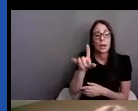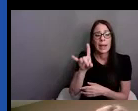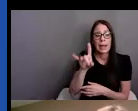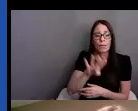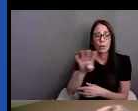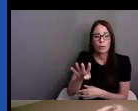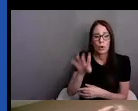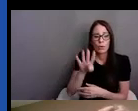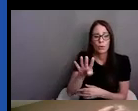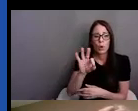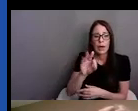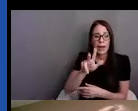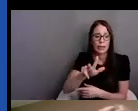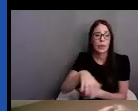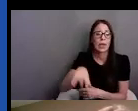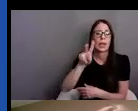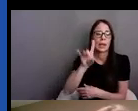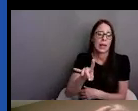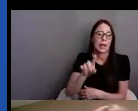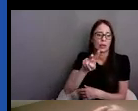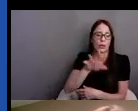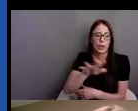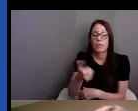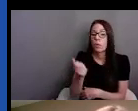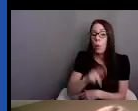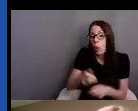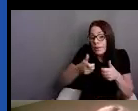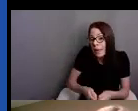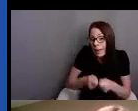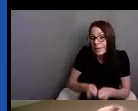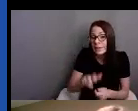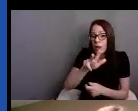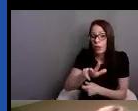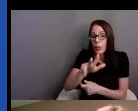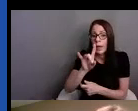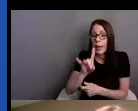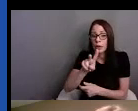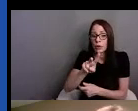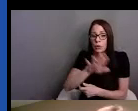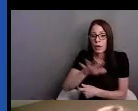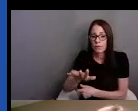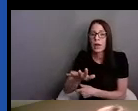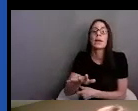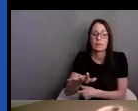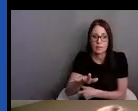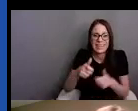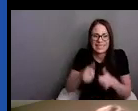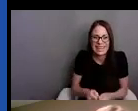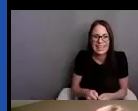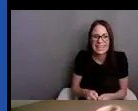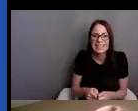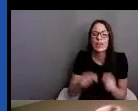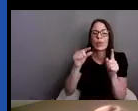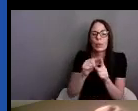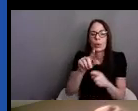1-844-493-8255. You can even text at 38255 to text talk to 38255. That's available for the